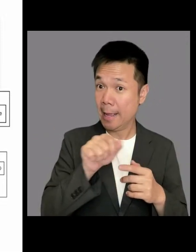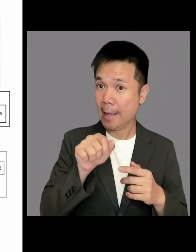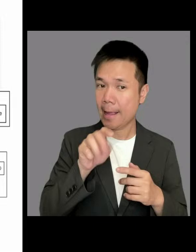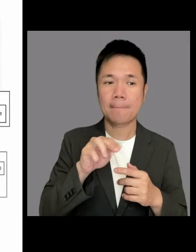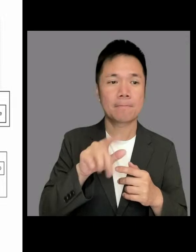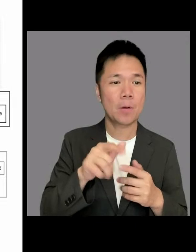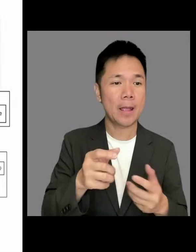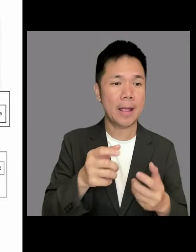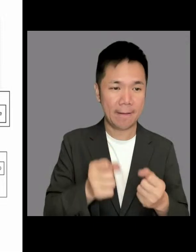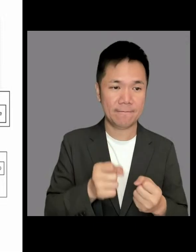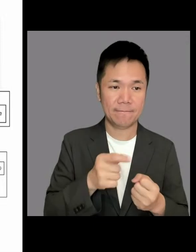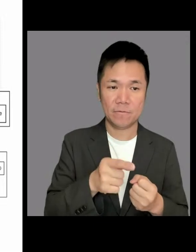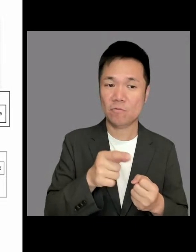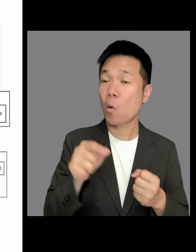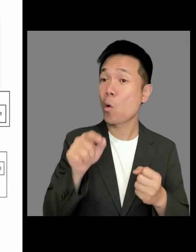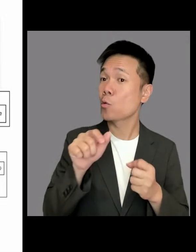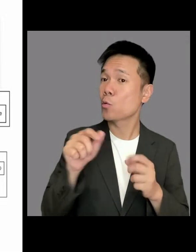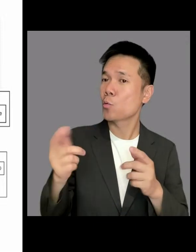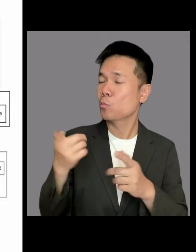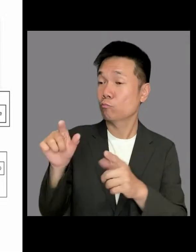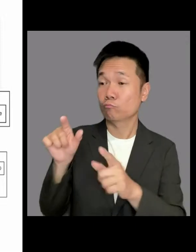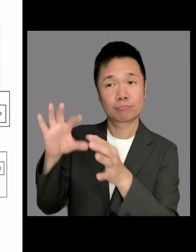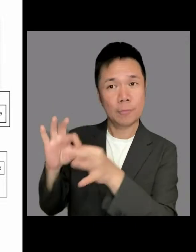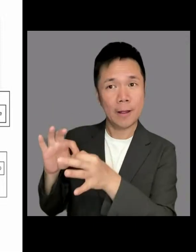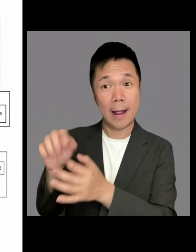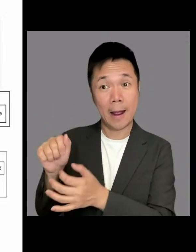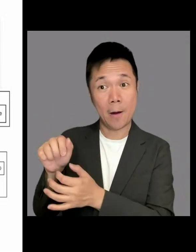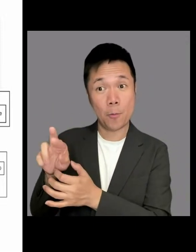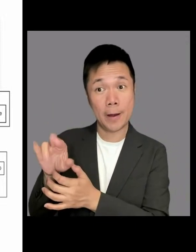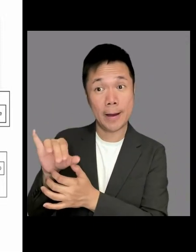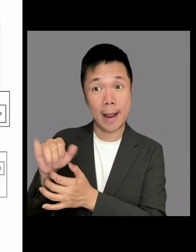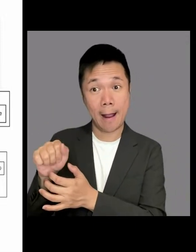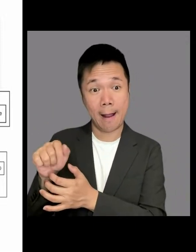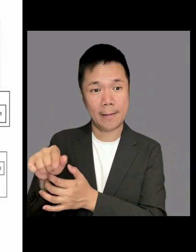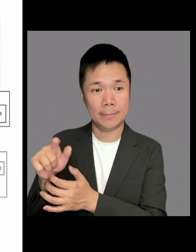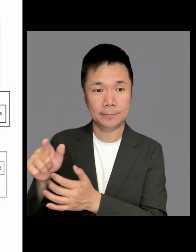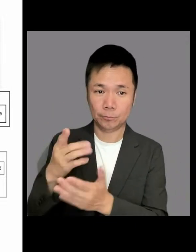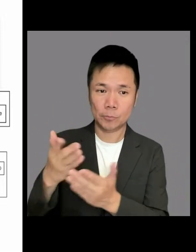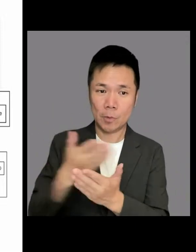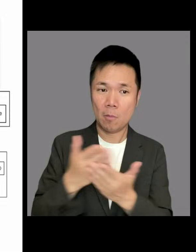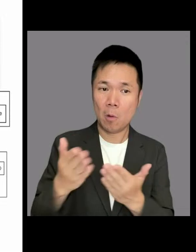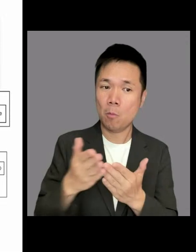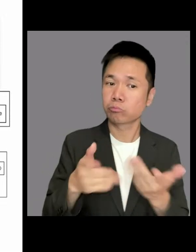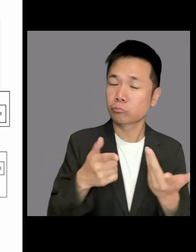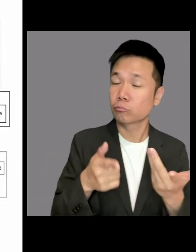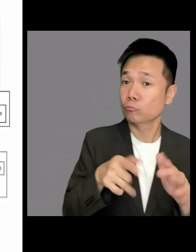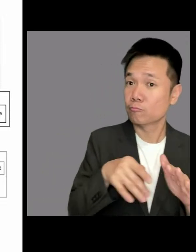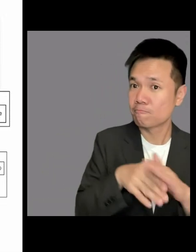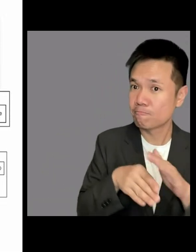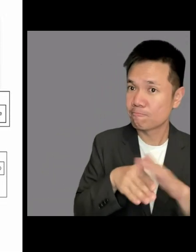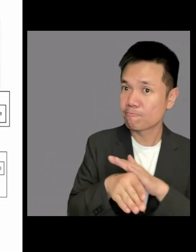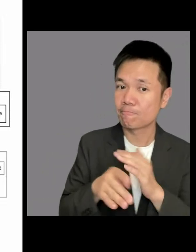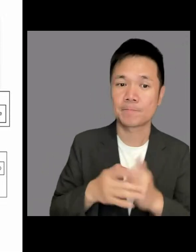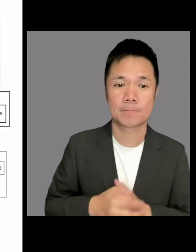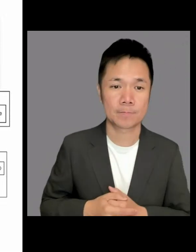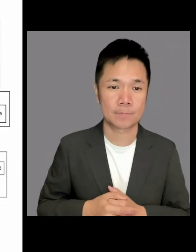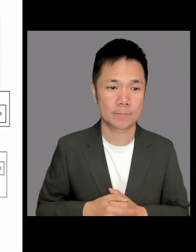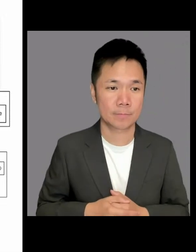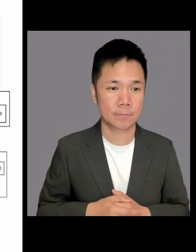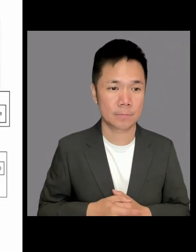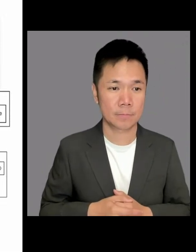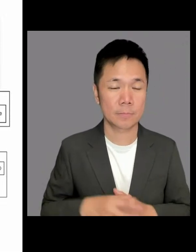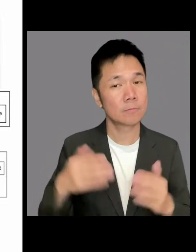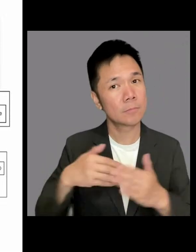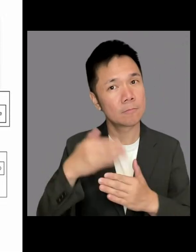things, a lot of these states and roles and such that exist in HTML as well. So there is, later we'll talk